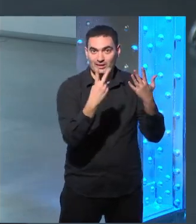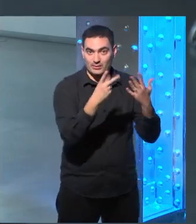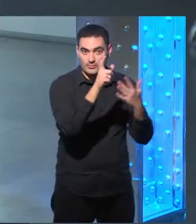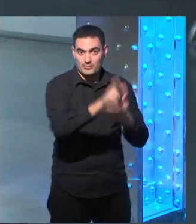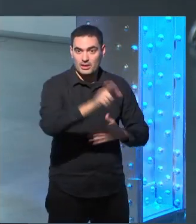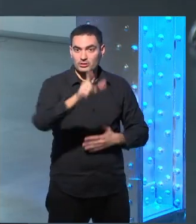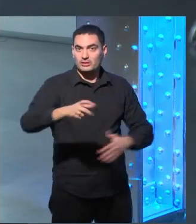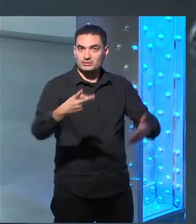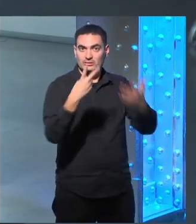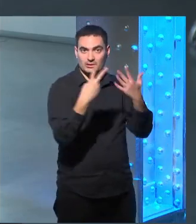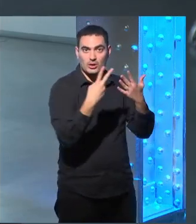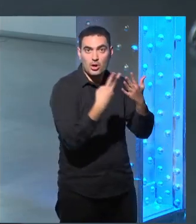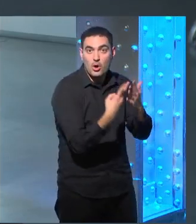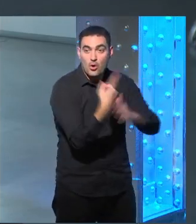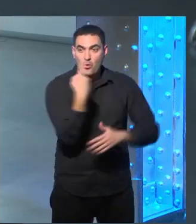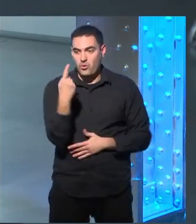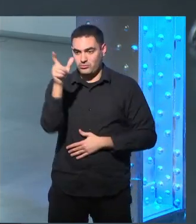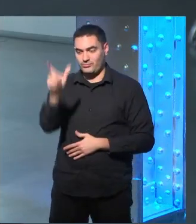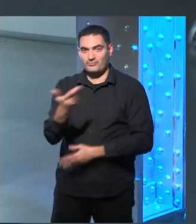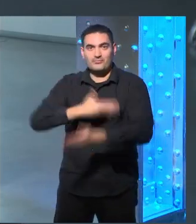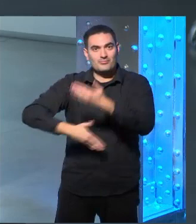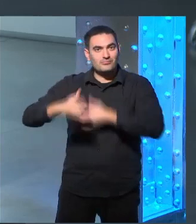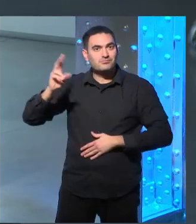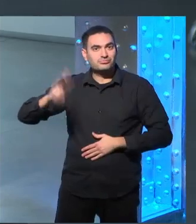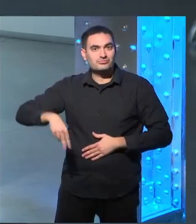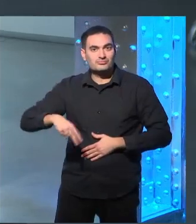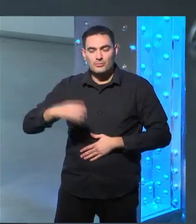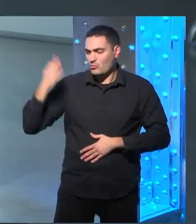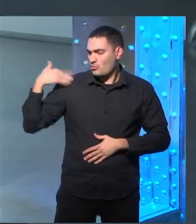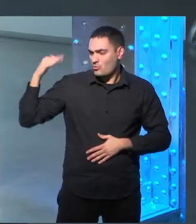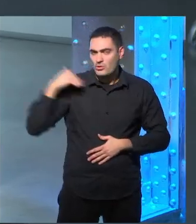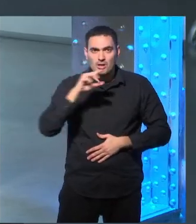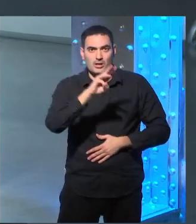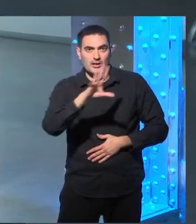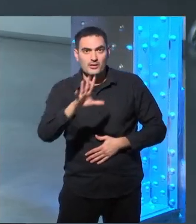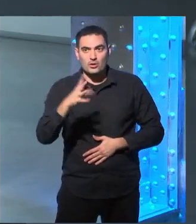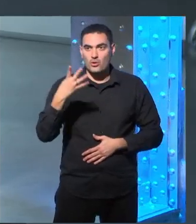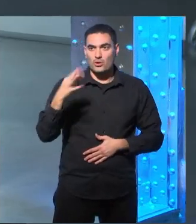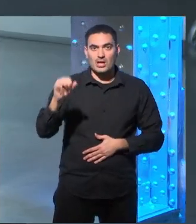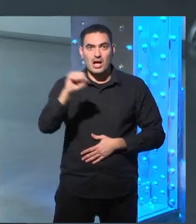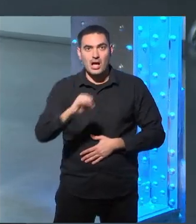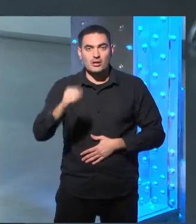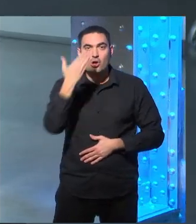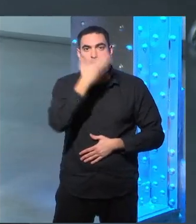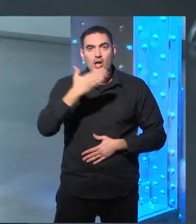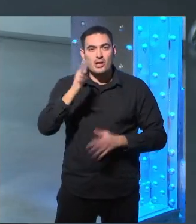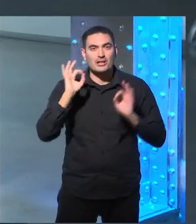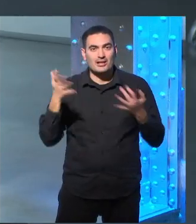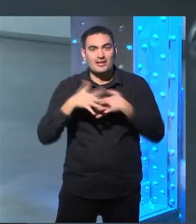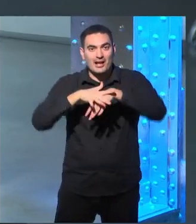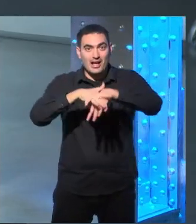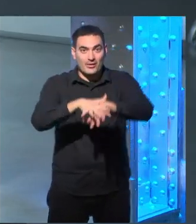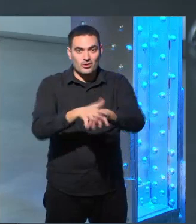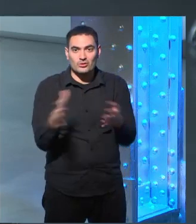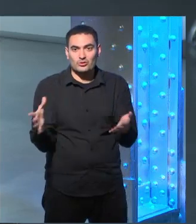chores. 1 out of 7 people. In education, it becomes more obvious because 35 or 40 years ago, when